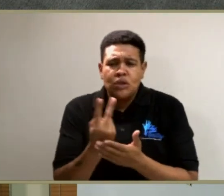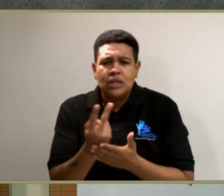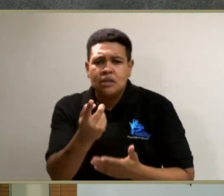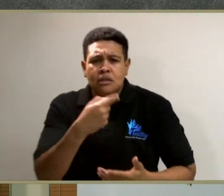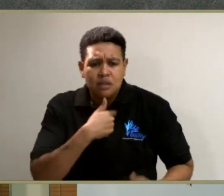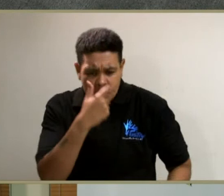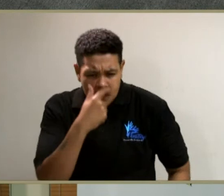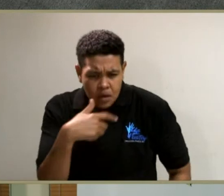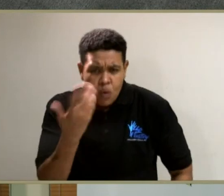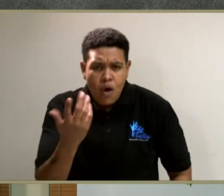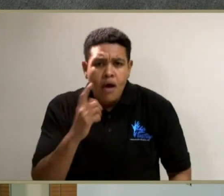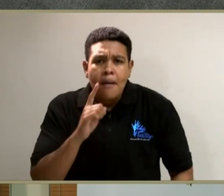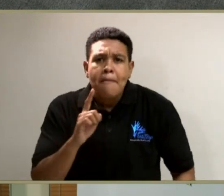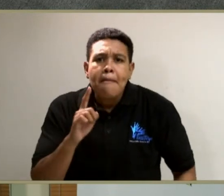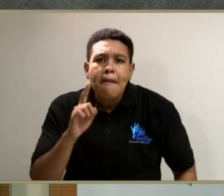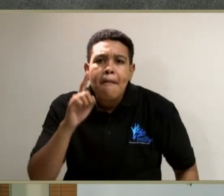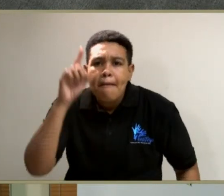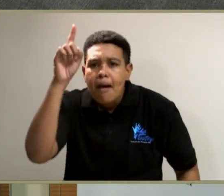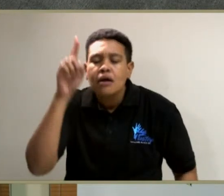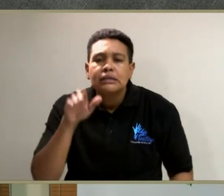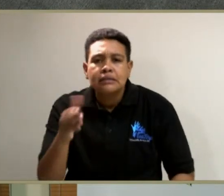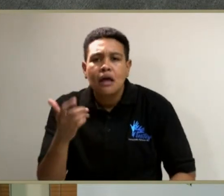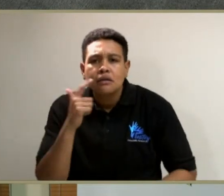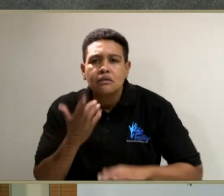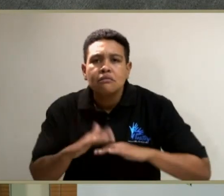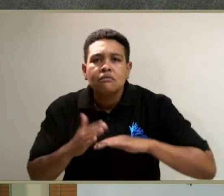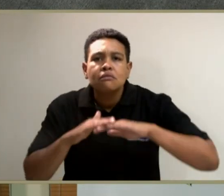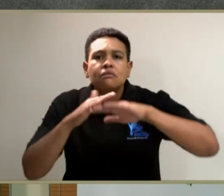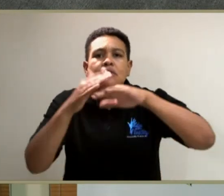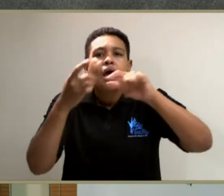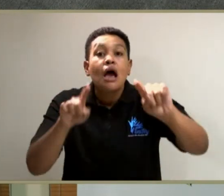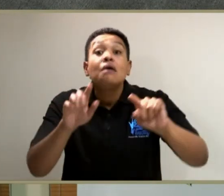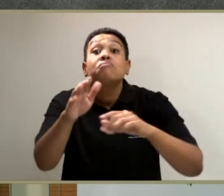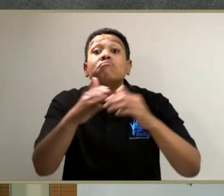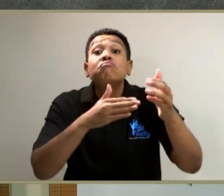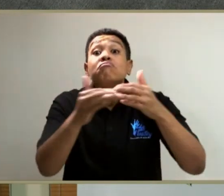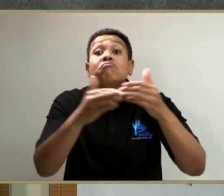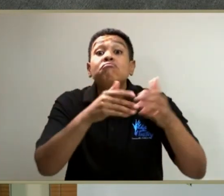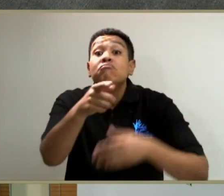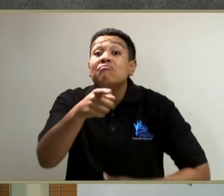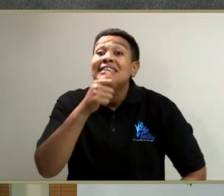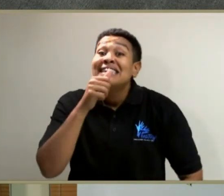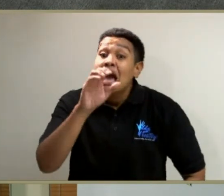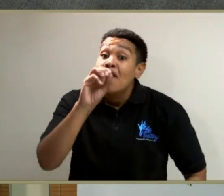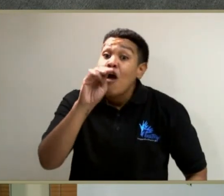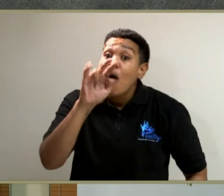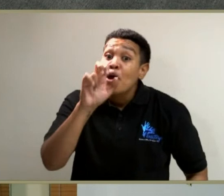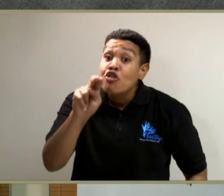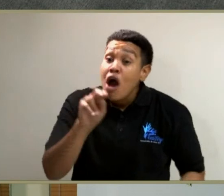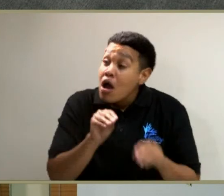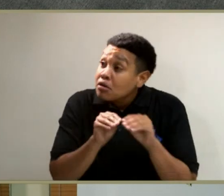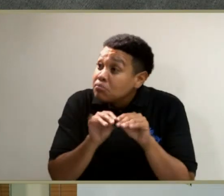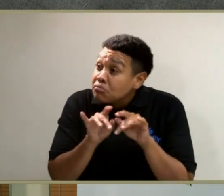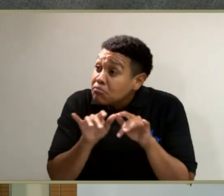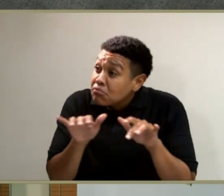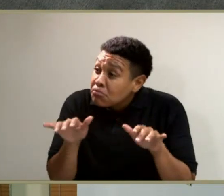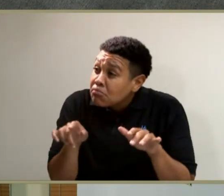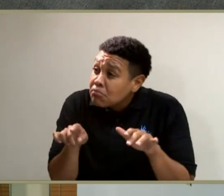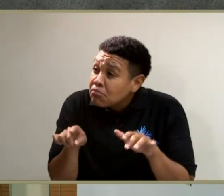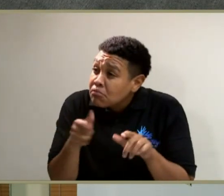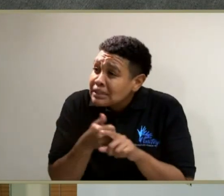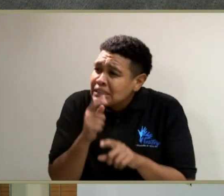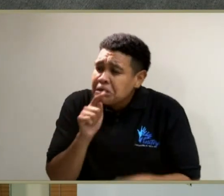are seeing a climb in the number of deaths. And even though the Omicron variant is said to be